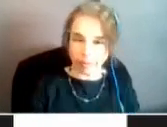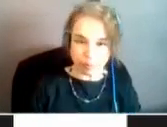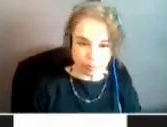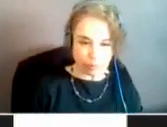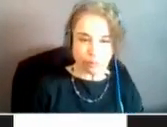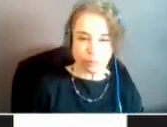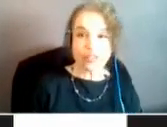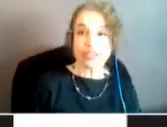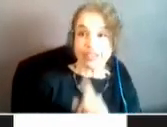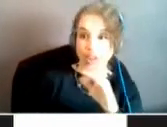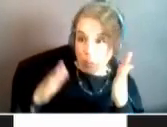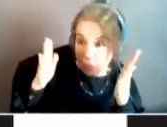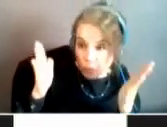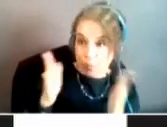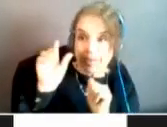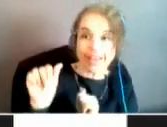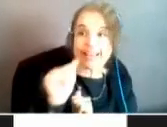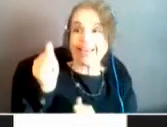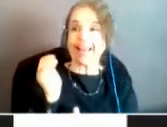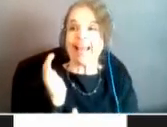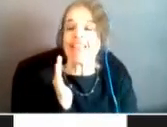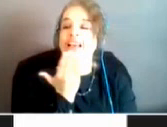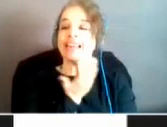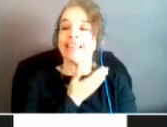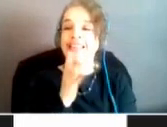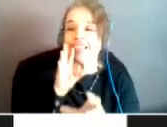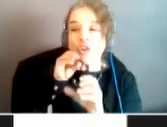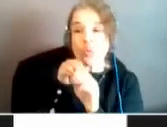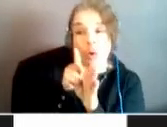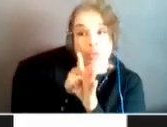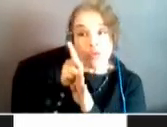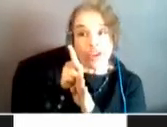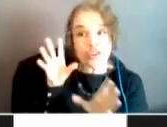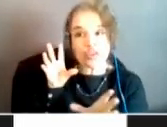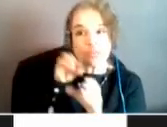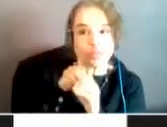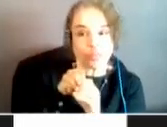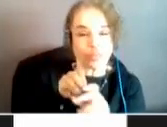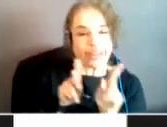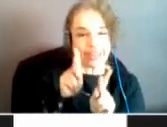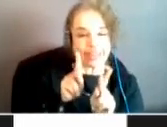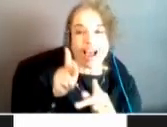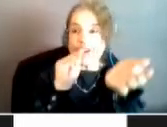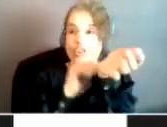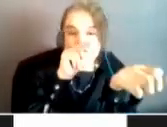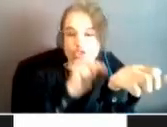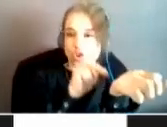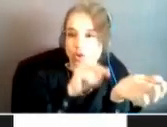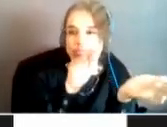We want to encourage any of us, but including professionals, physicians,